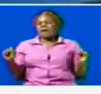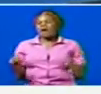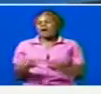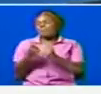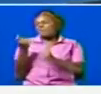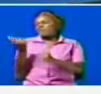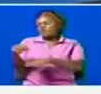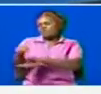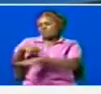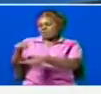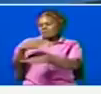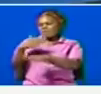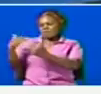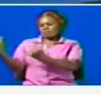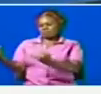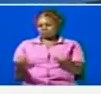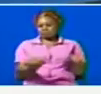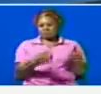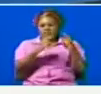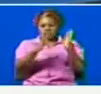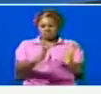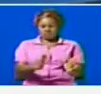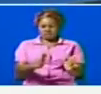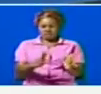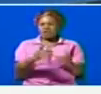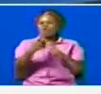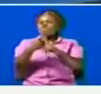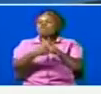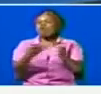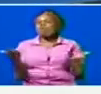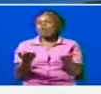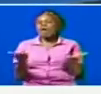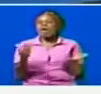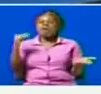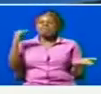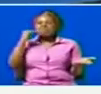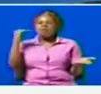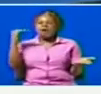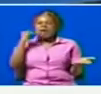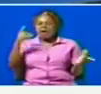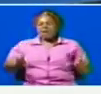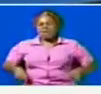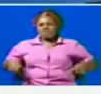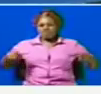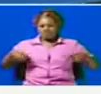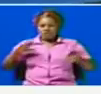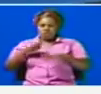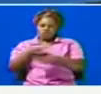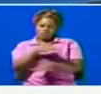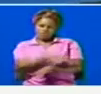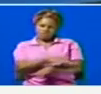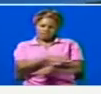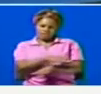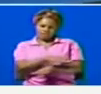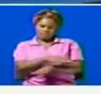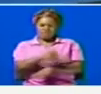couple of hours ago. And I want to bring in my colleague, Duncan Hayamba, joining us from Siaya Live and Direct. Duncan, good evening. Let's talk about